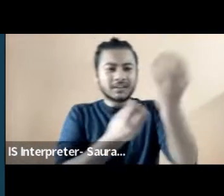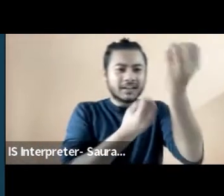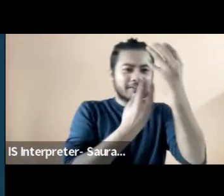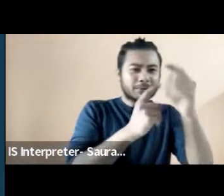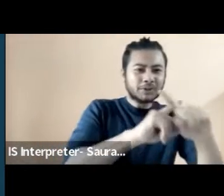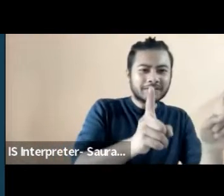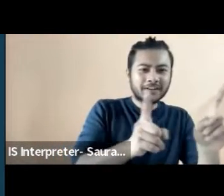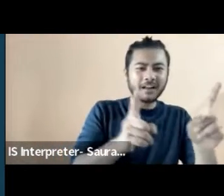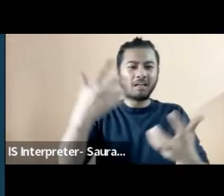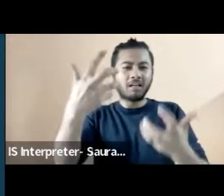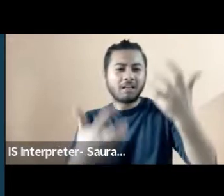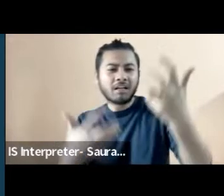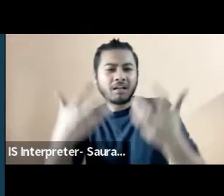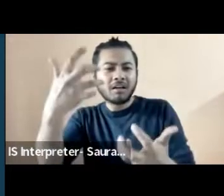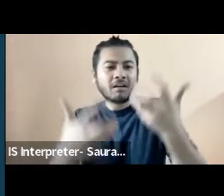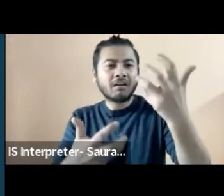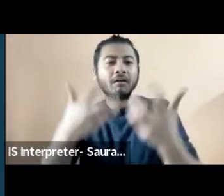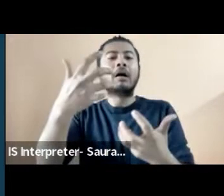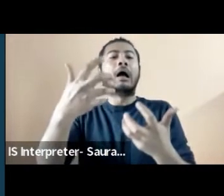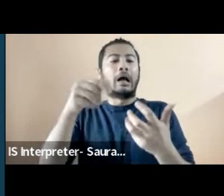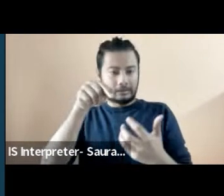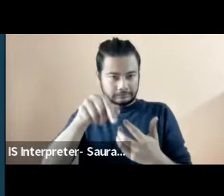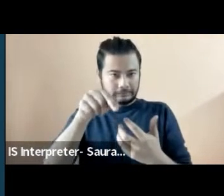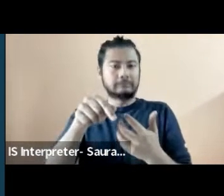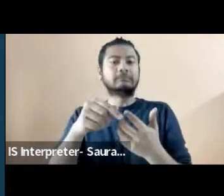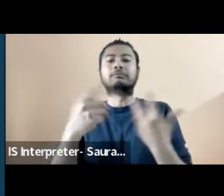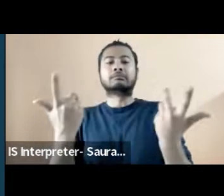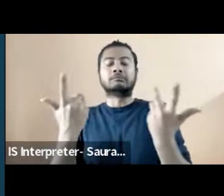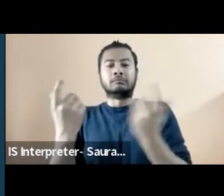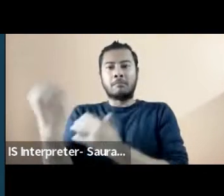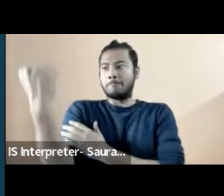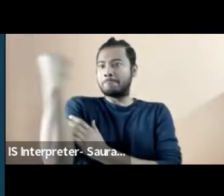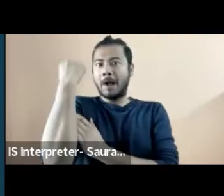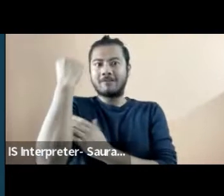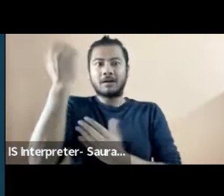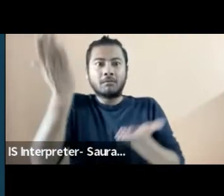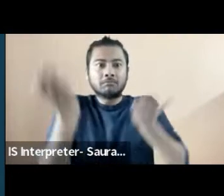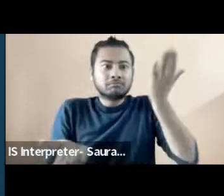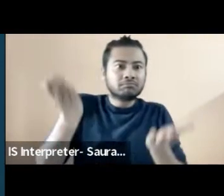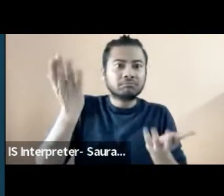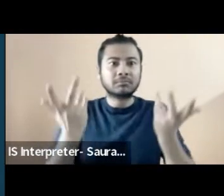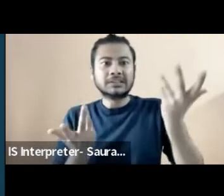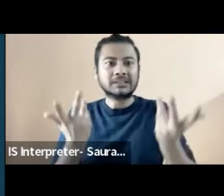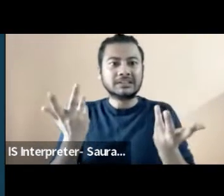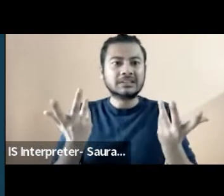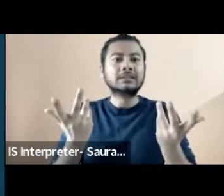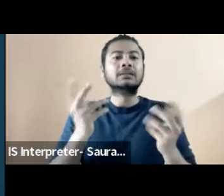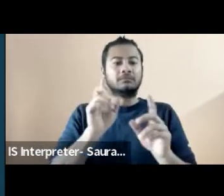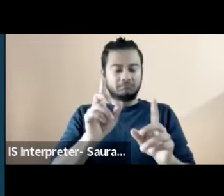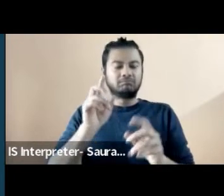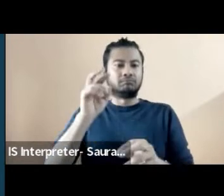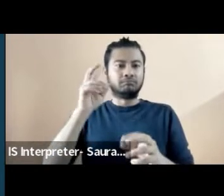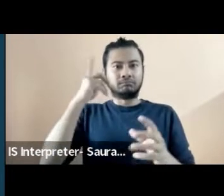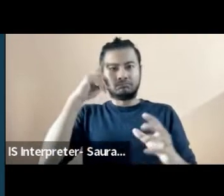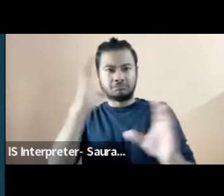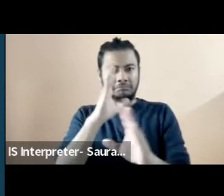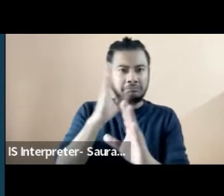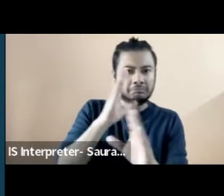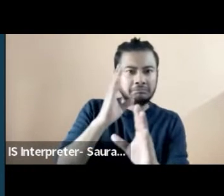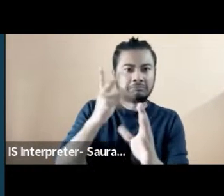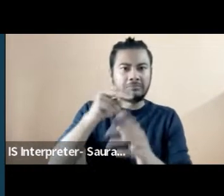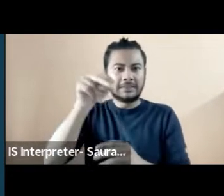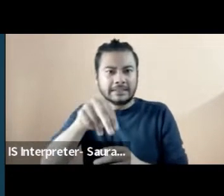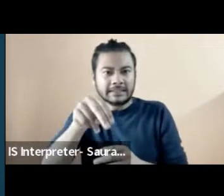of communities and devolution of power. And in the years following the pilot, so this